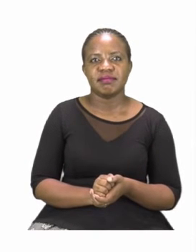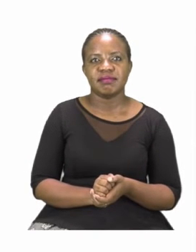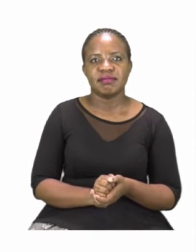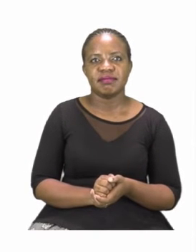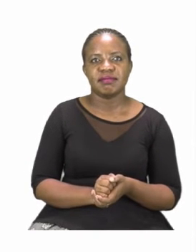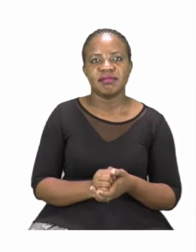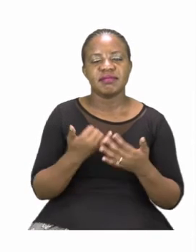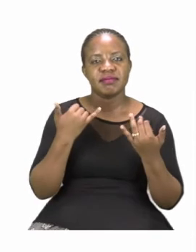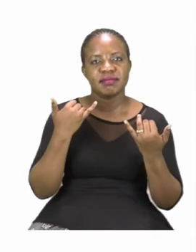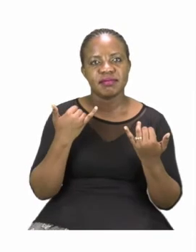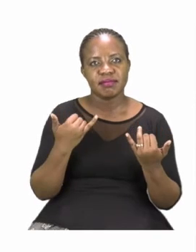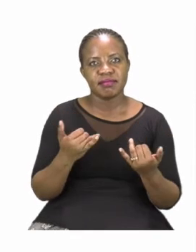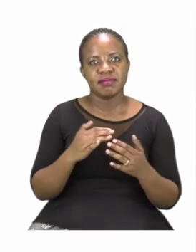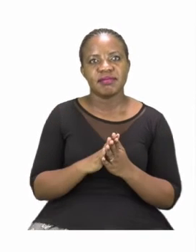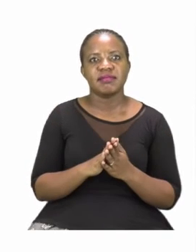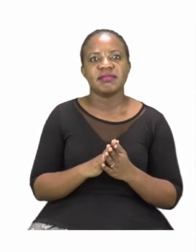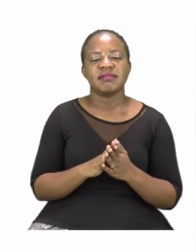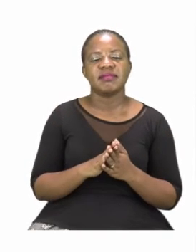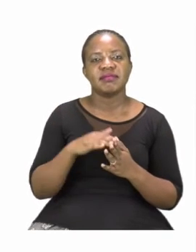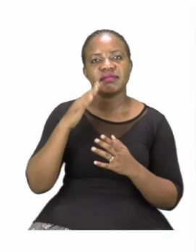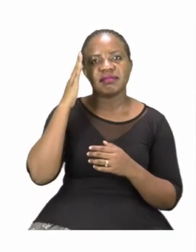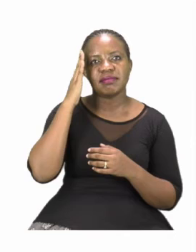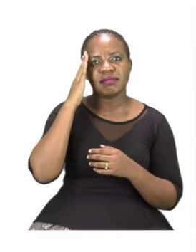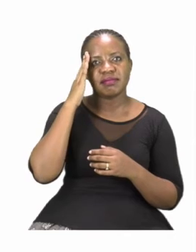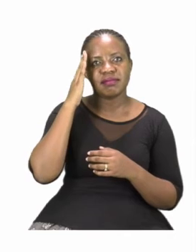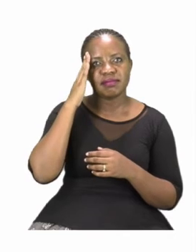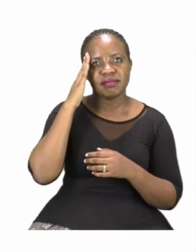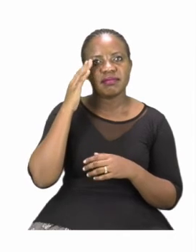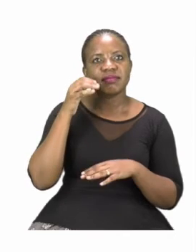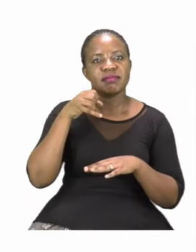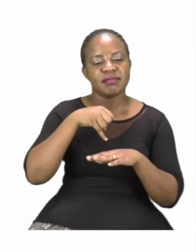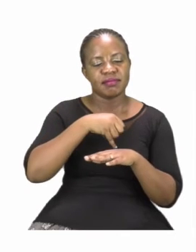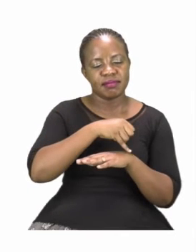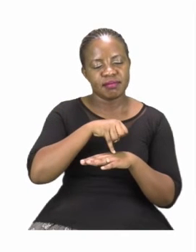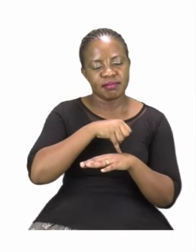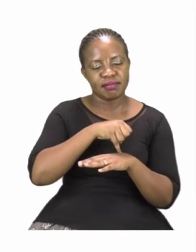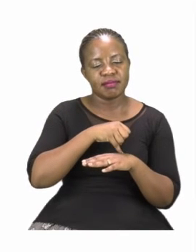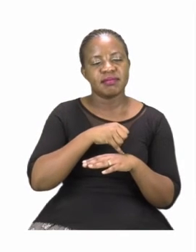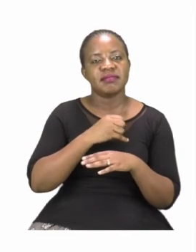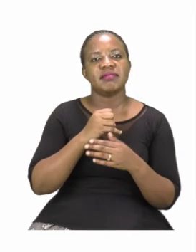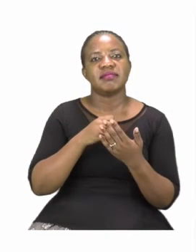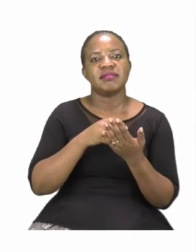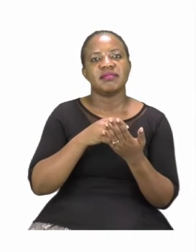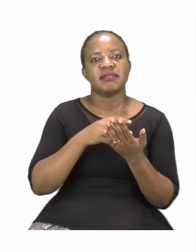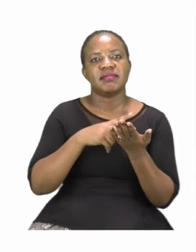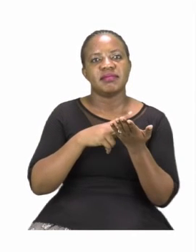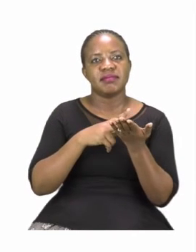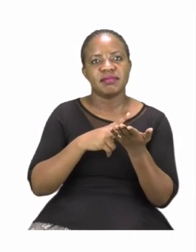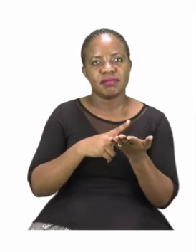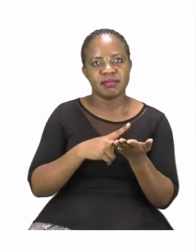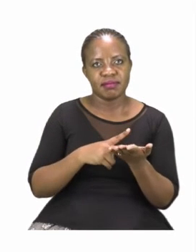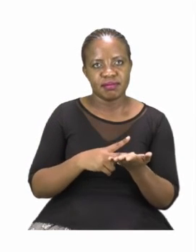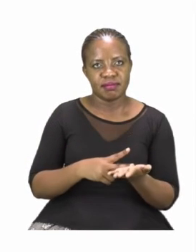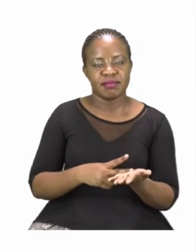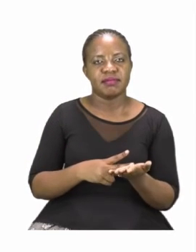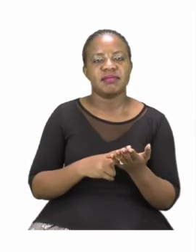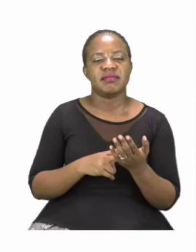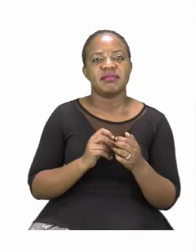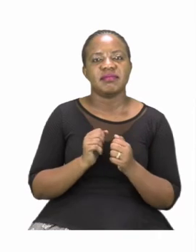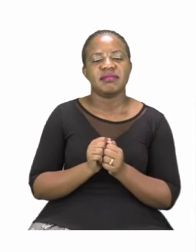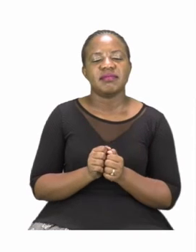and puffed and blew, but nothing happened to